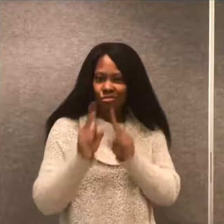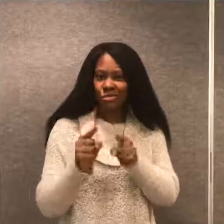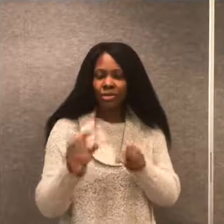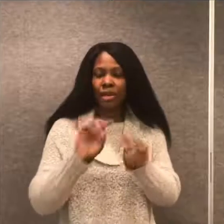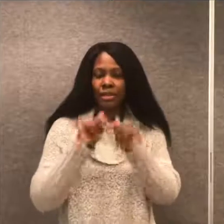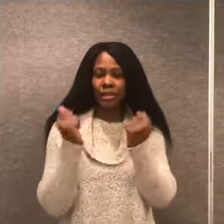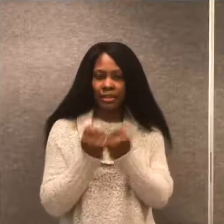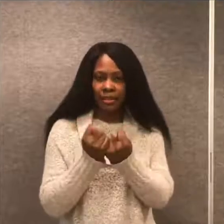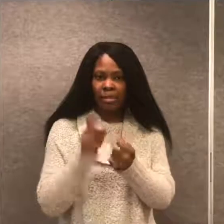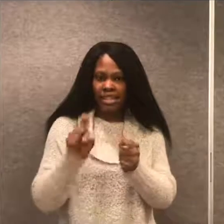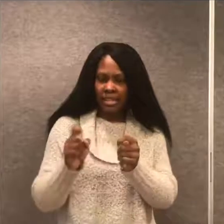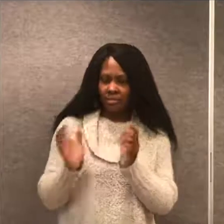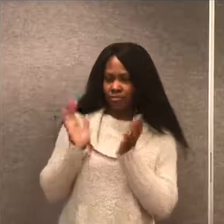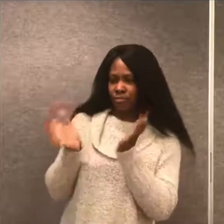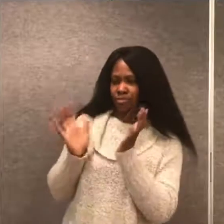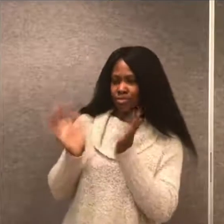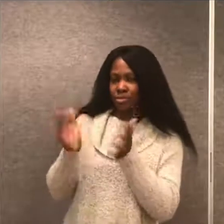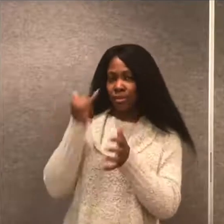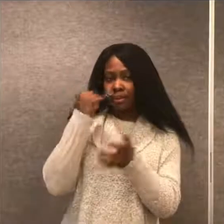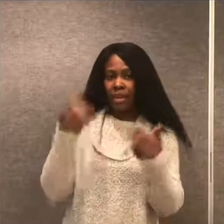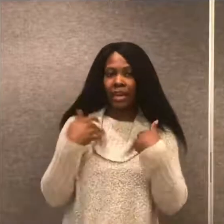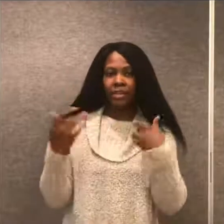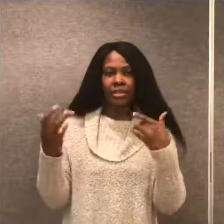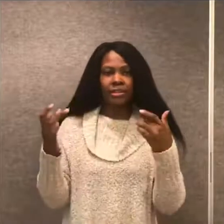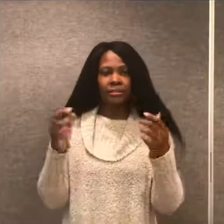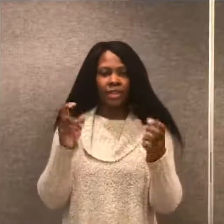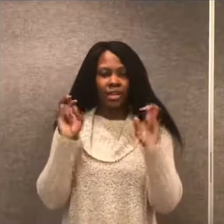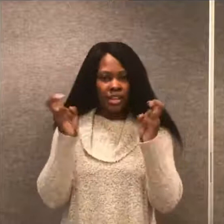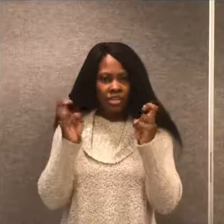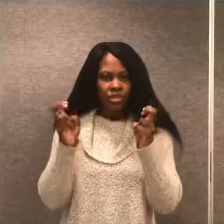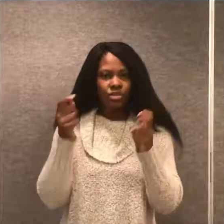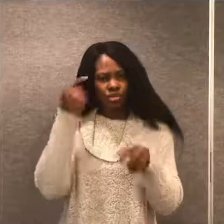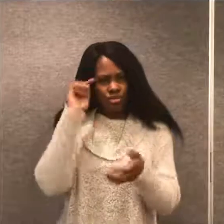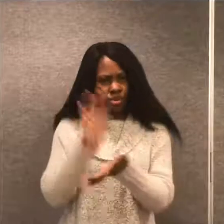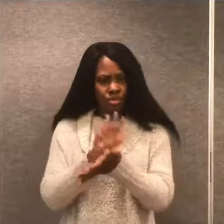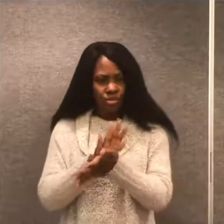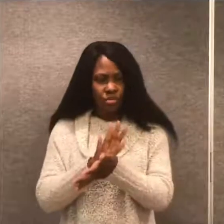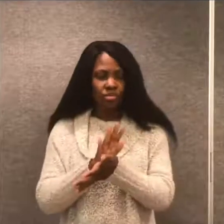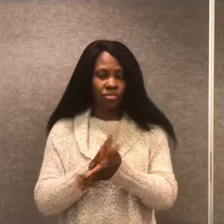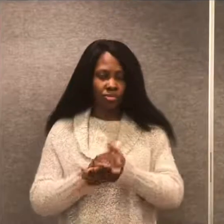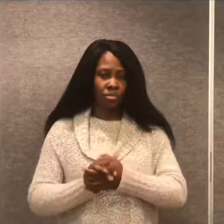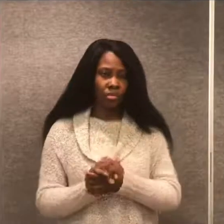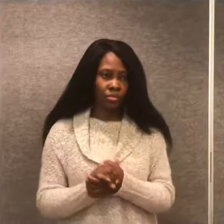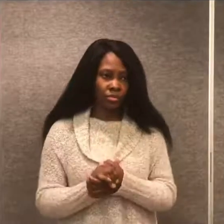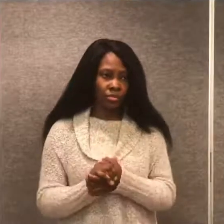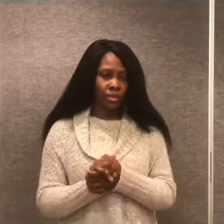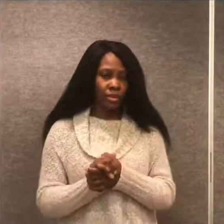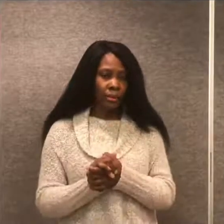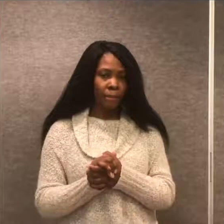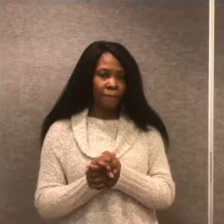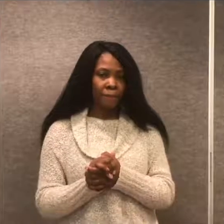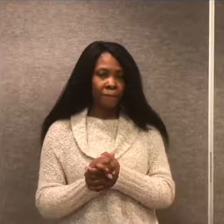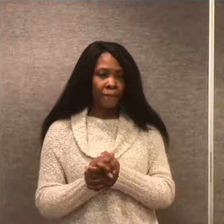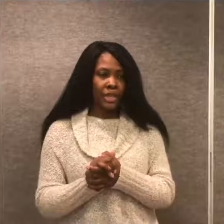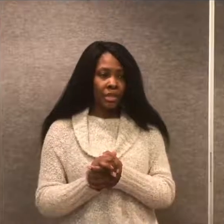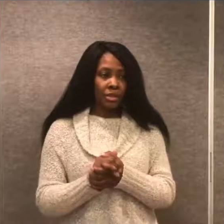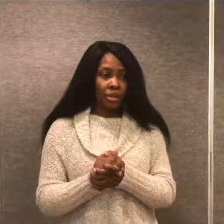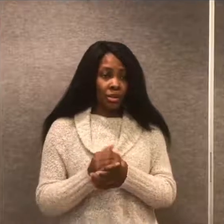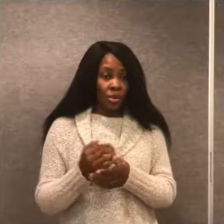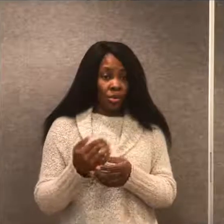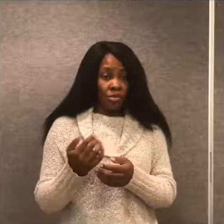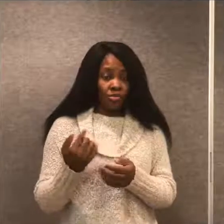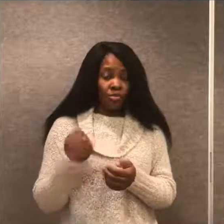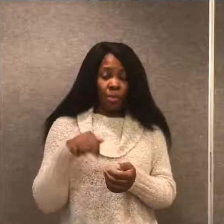that they should be consulting about issues dealing with their school-specific issues. Right. So they should contact that team, contact your building principals. We all have budgets that we